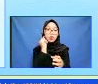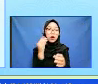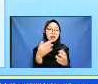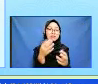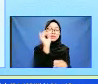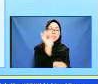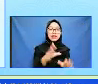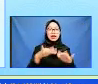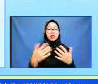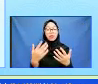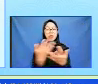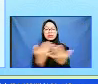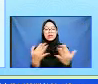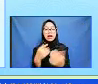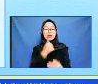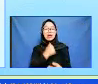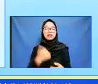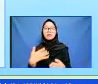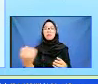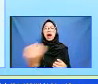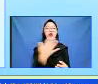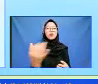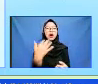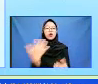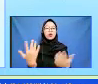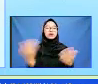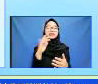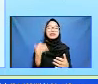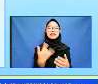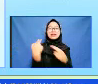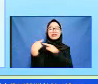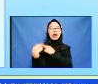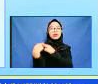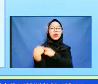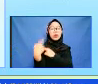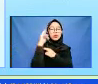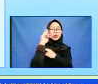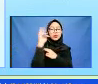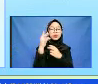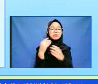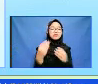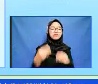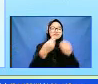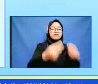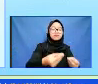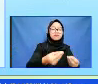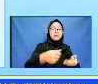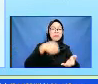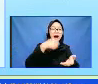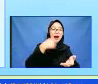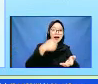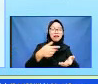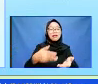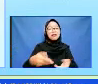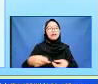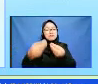also responsible for providing their food, water, energy, etc. for their families. Yeah, so this